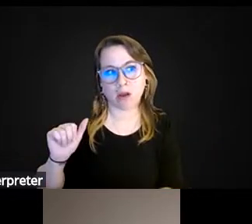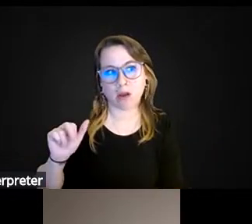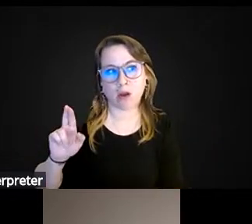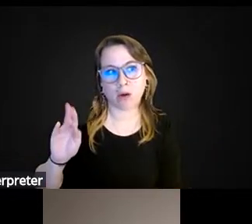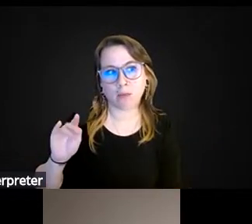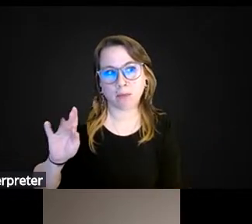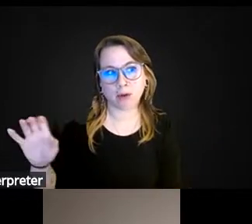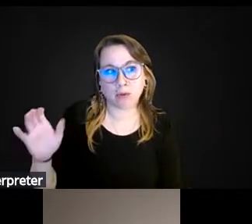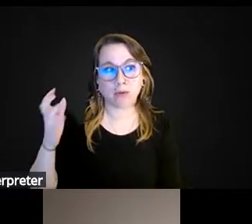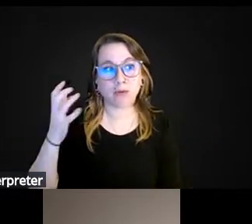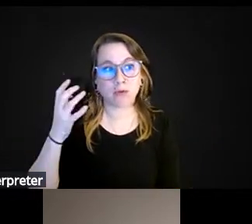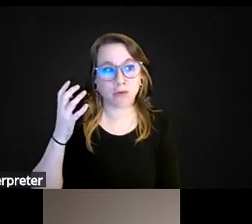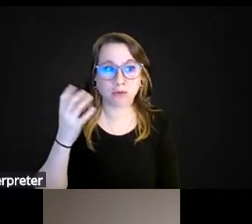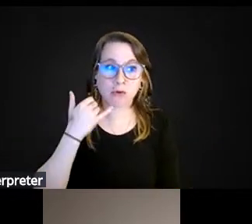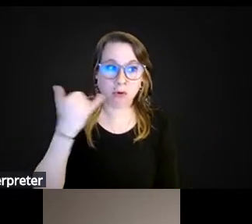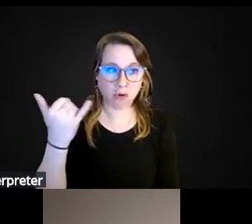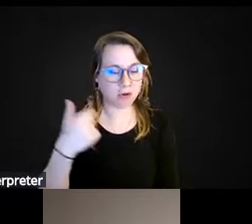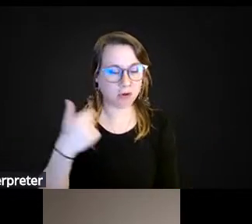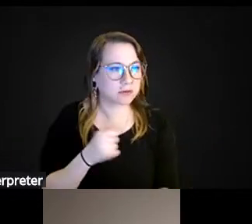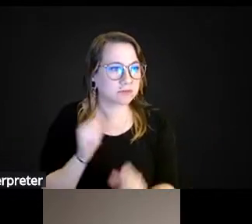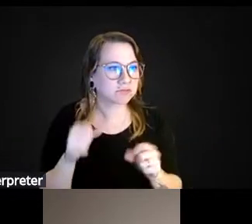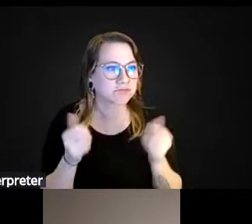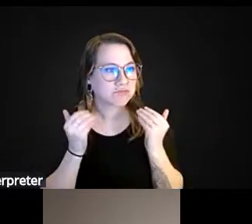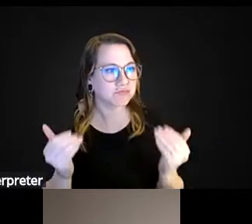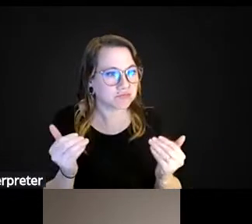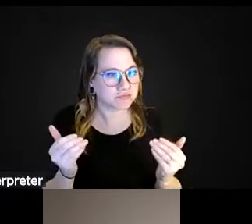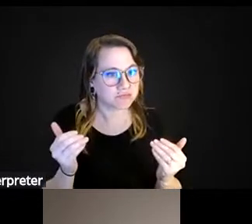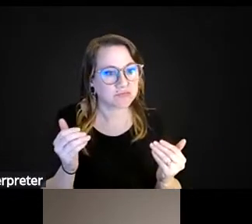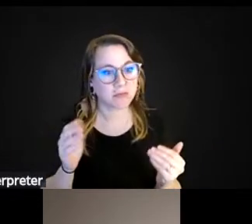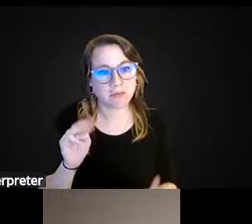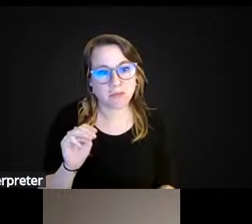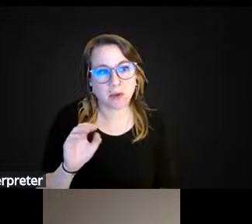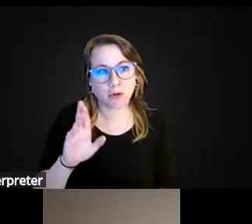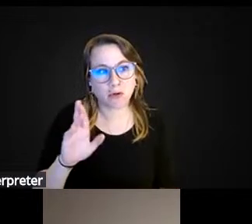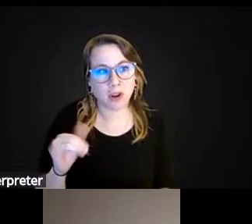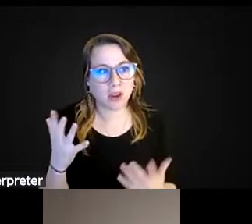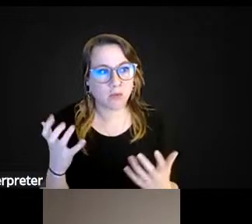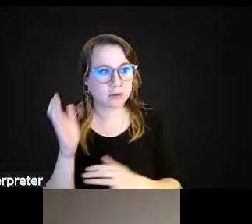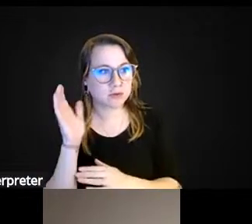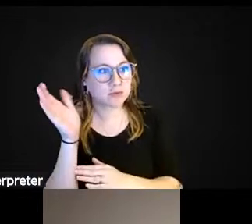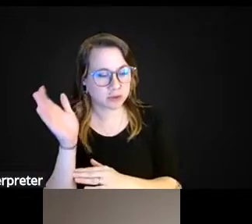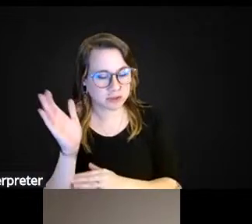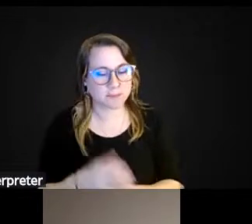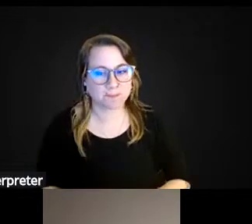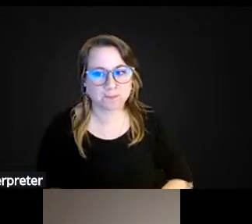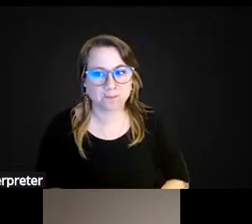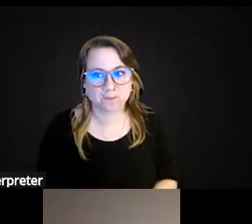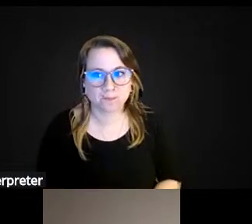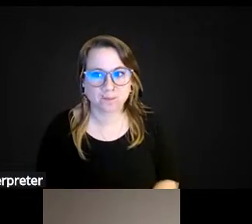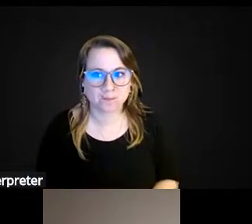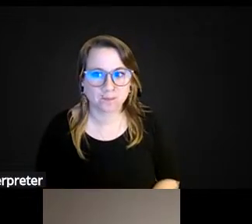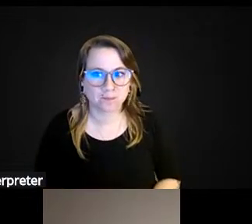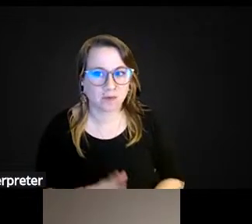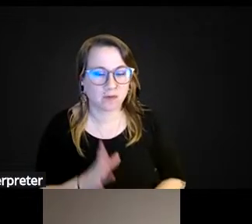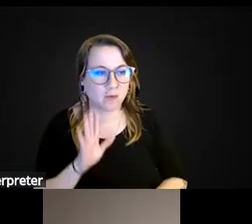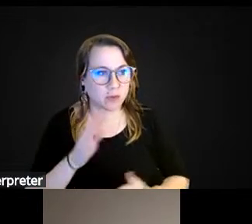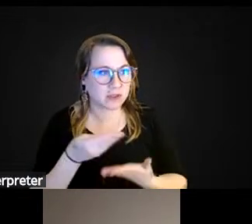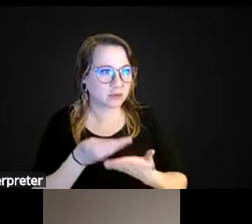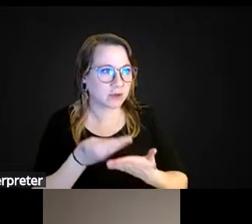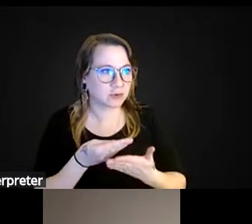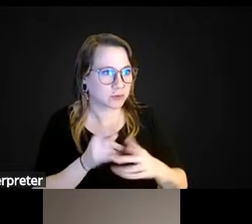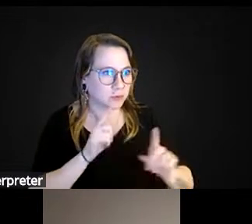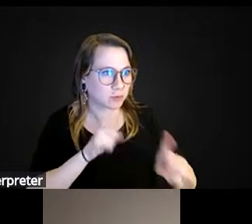calls, we could see if Commissioner McCrae wants to present the treasurer's